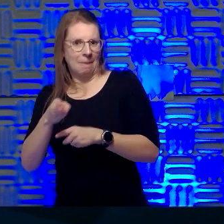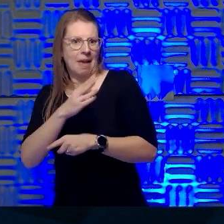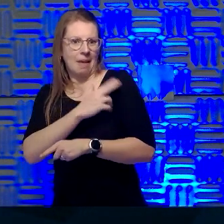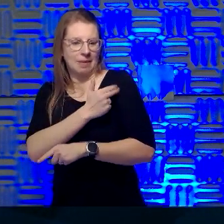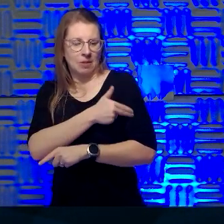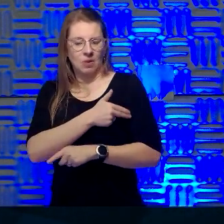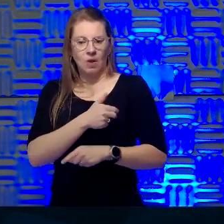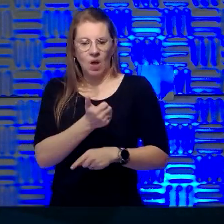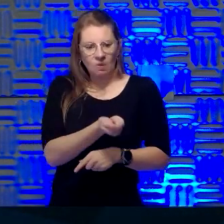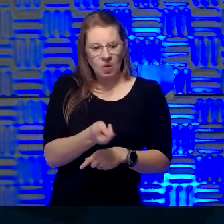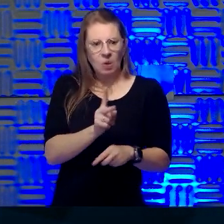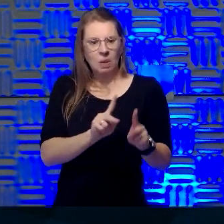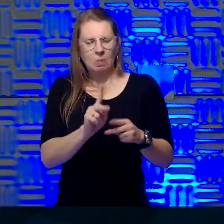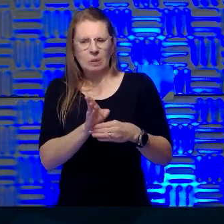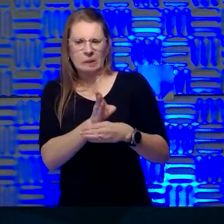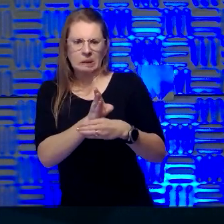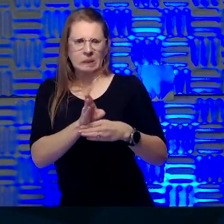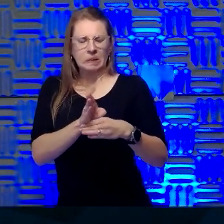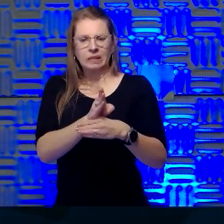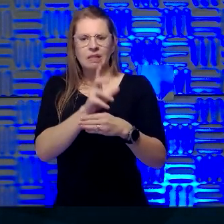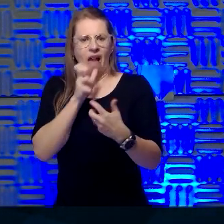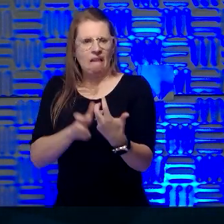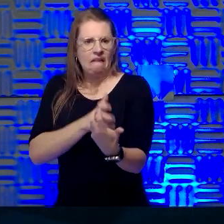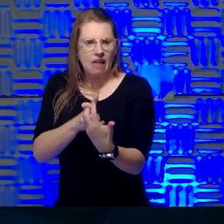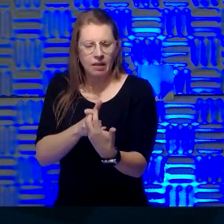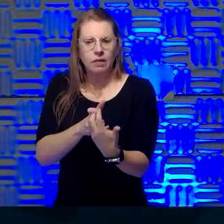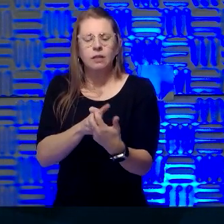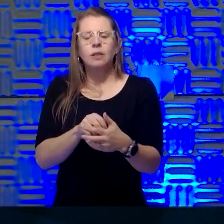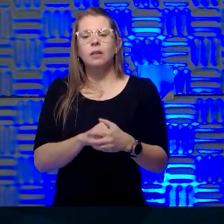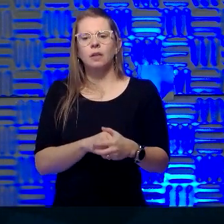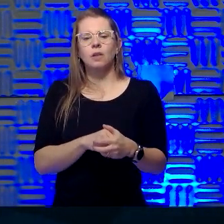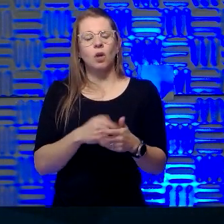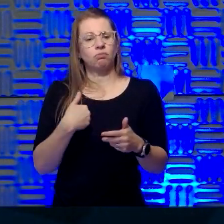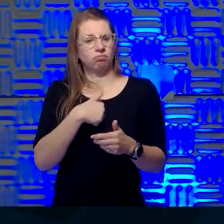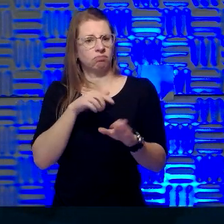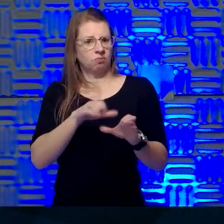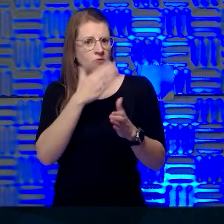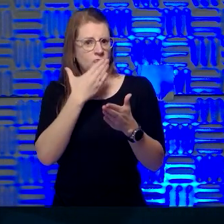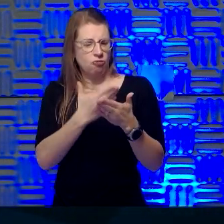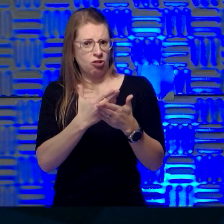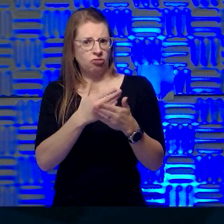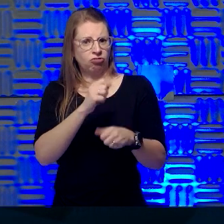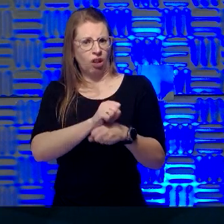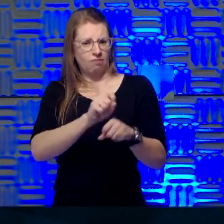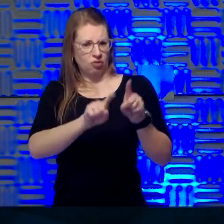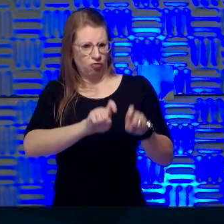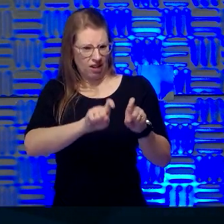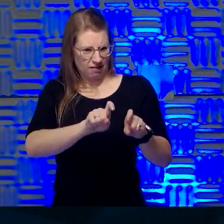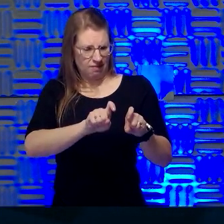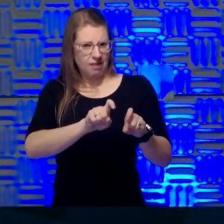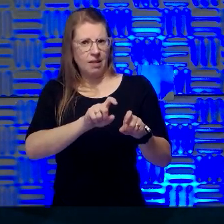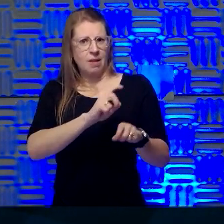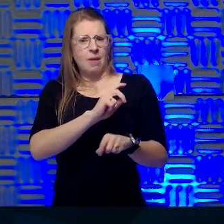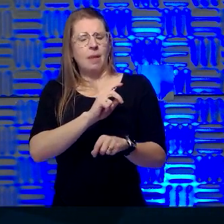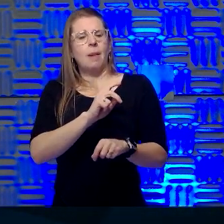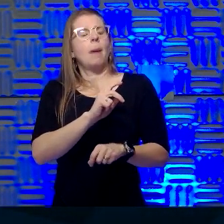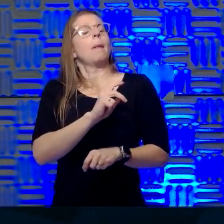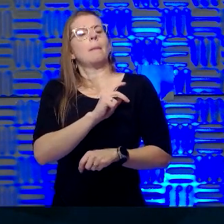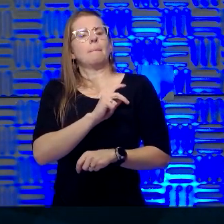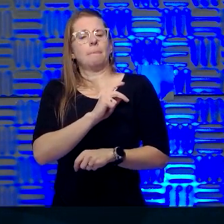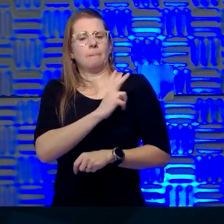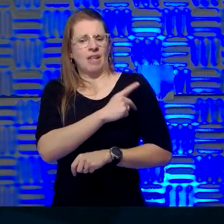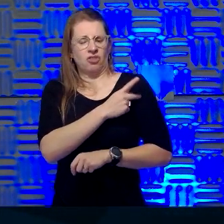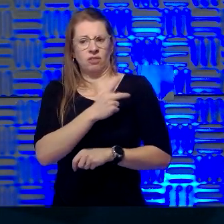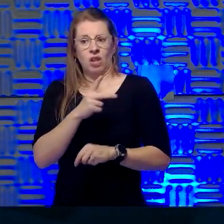few people who fall in between that. We're doing a good job of screening patients right now. We don't have the community spread like you